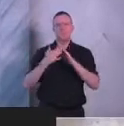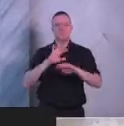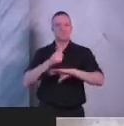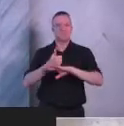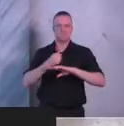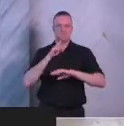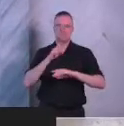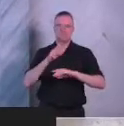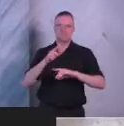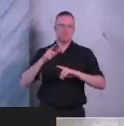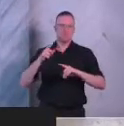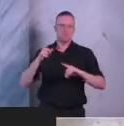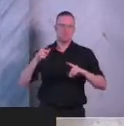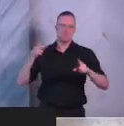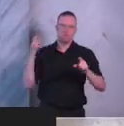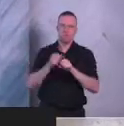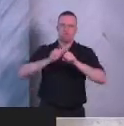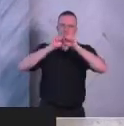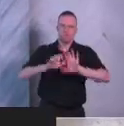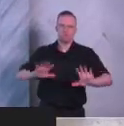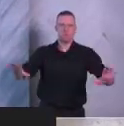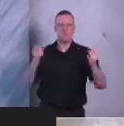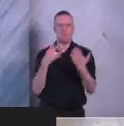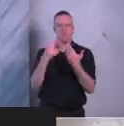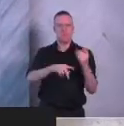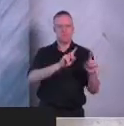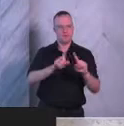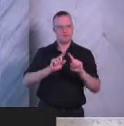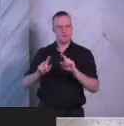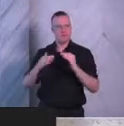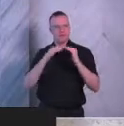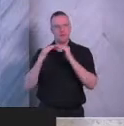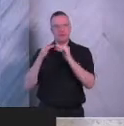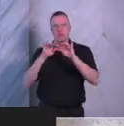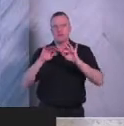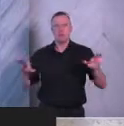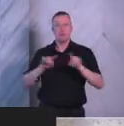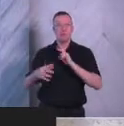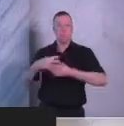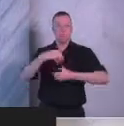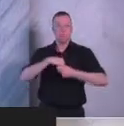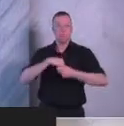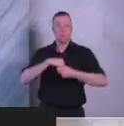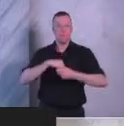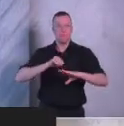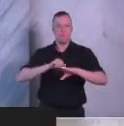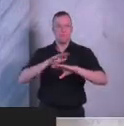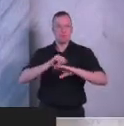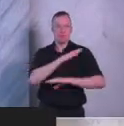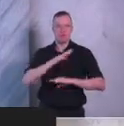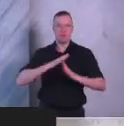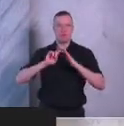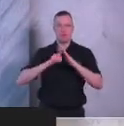punches so far above its weight in so many programs, and our equity and diversity and inclusion advisory council has